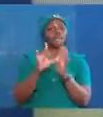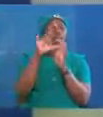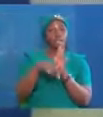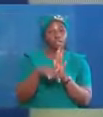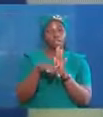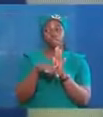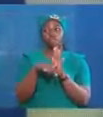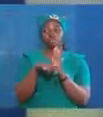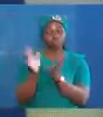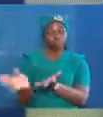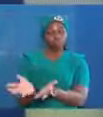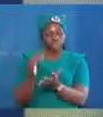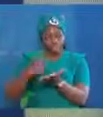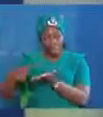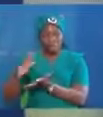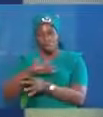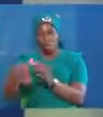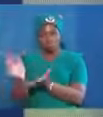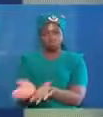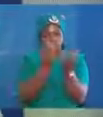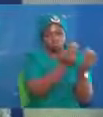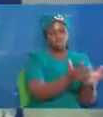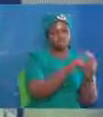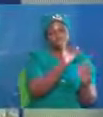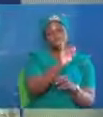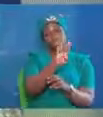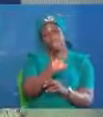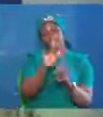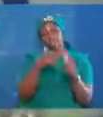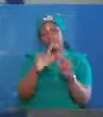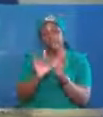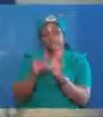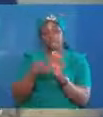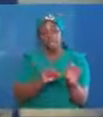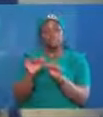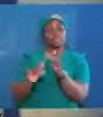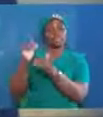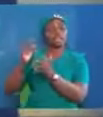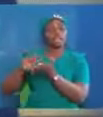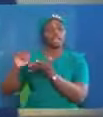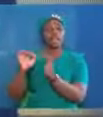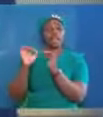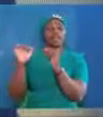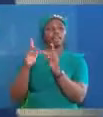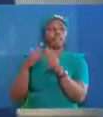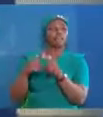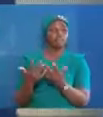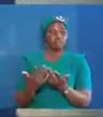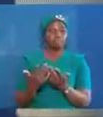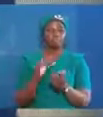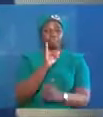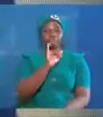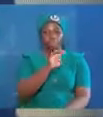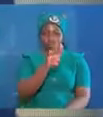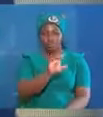it to IBC, God willing, after we verified at the secretariat level. Then we will, the IBC,